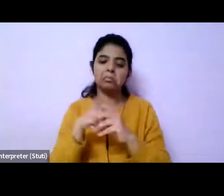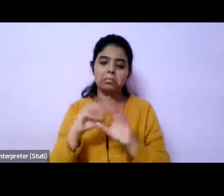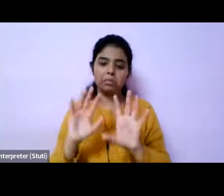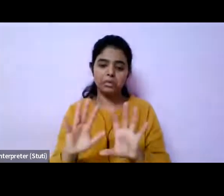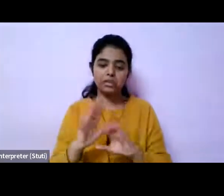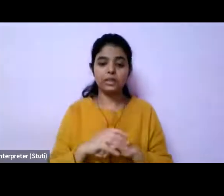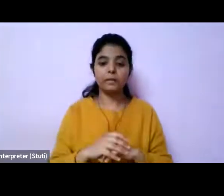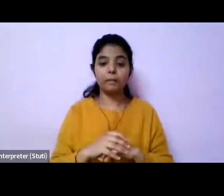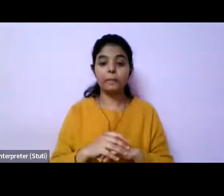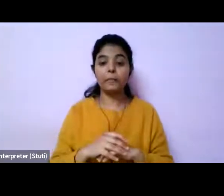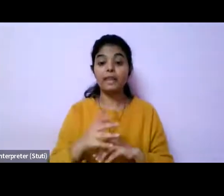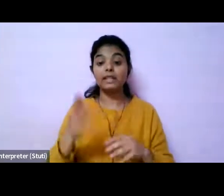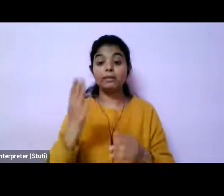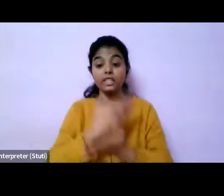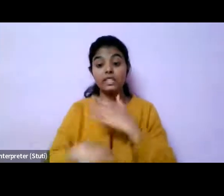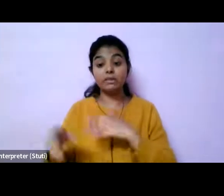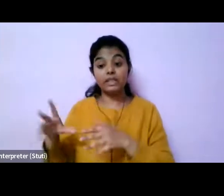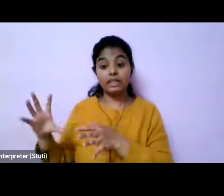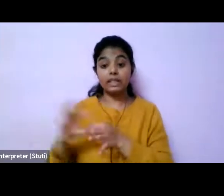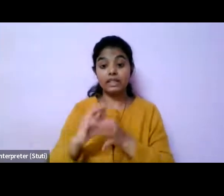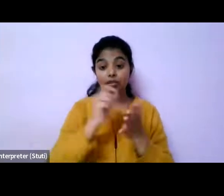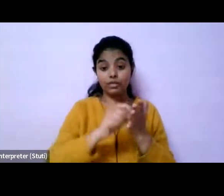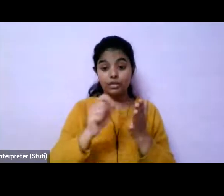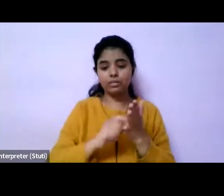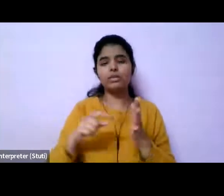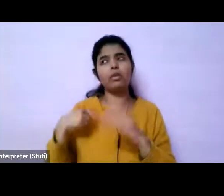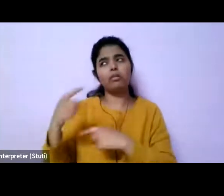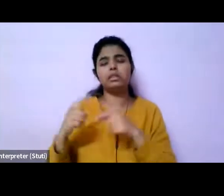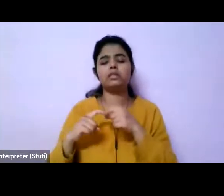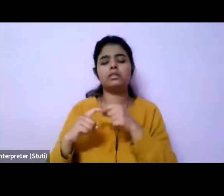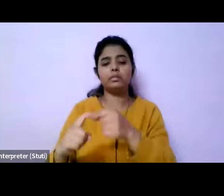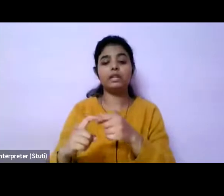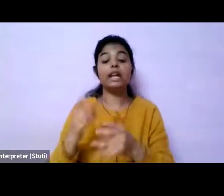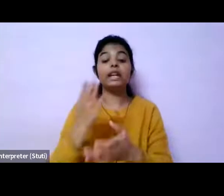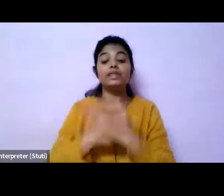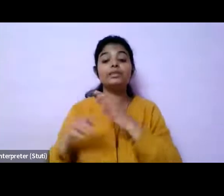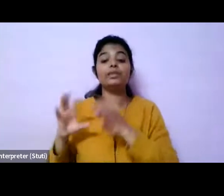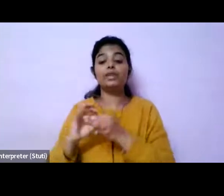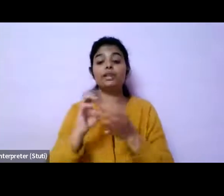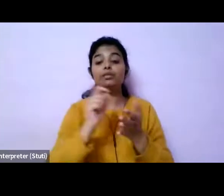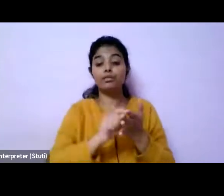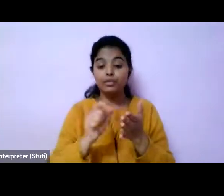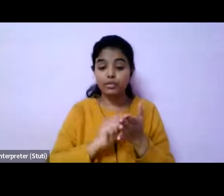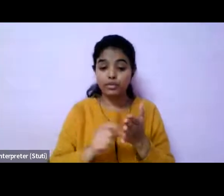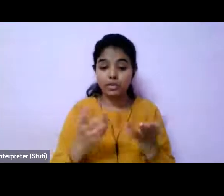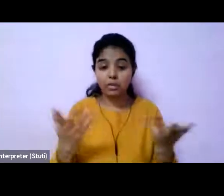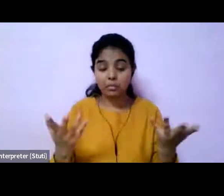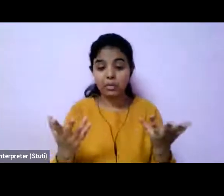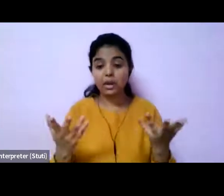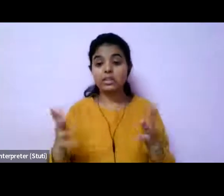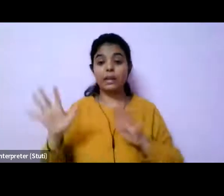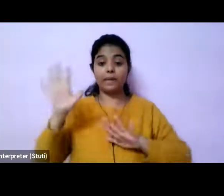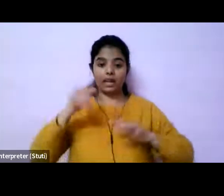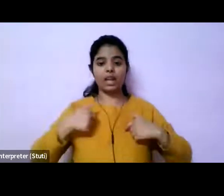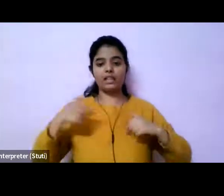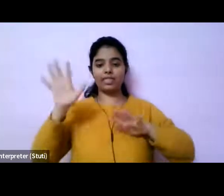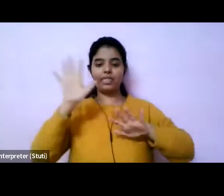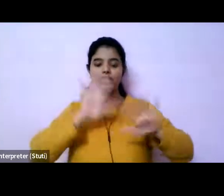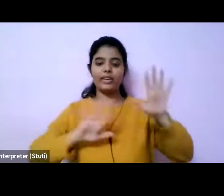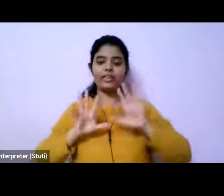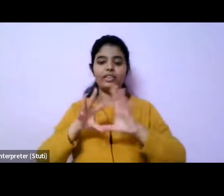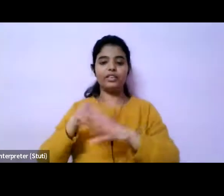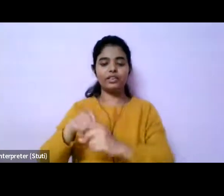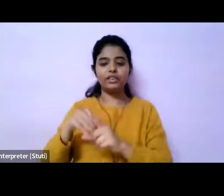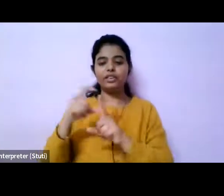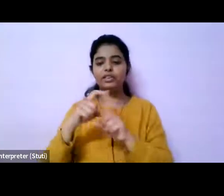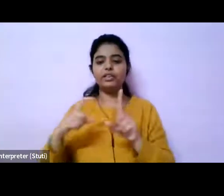if you're writing about disability, and this has always been my question as well, if you're writing about disability, if as a theater artist myself, I